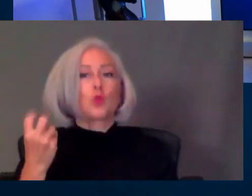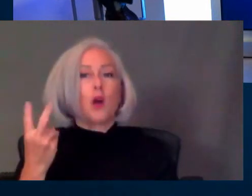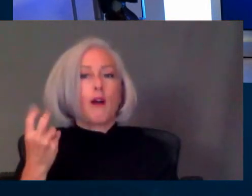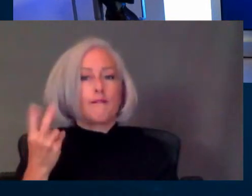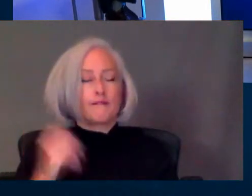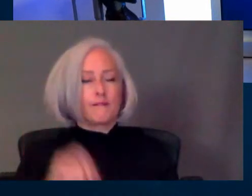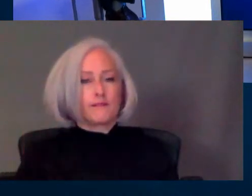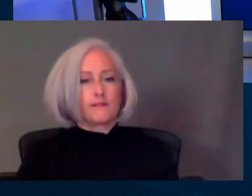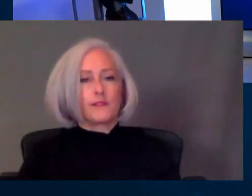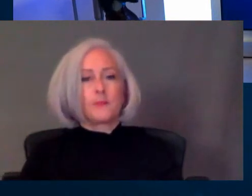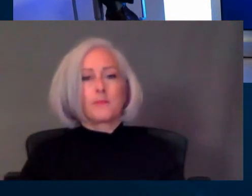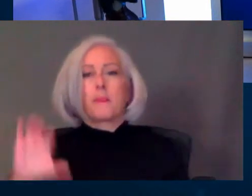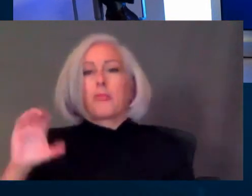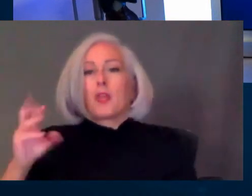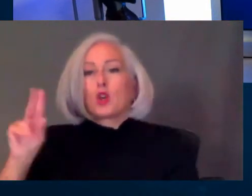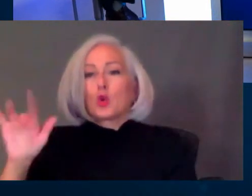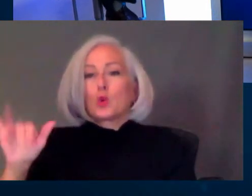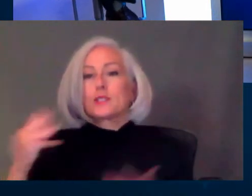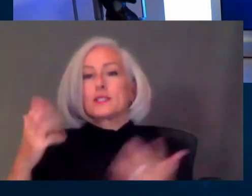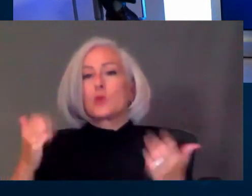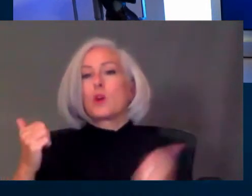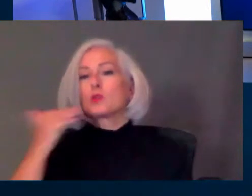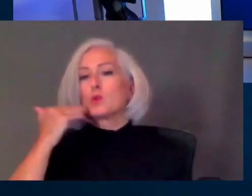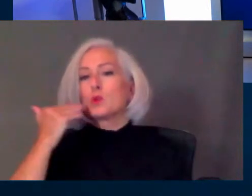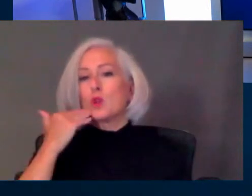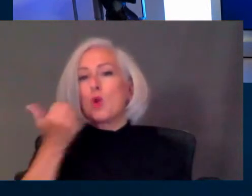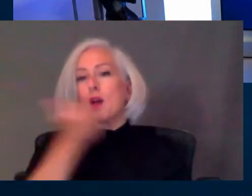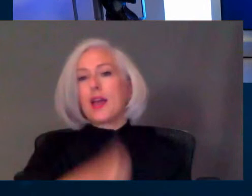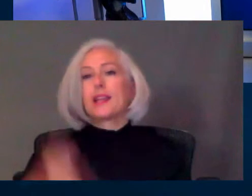So, that is why immunosuppressed would fall under that.